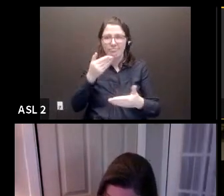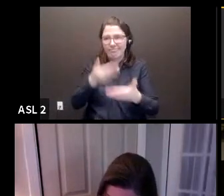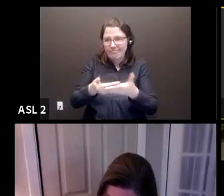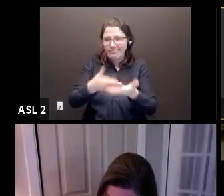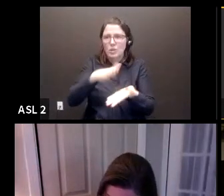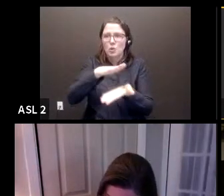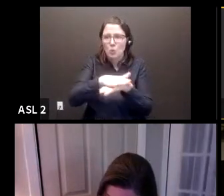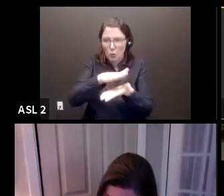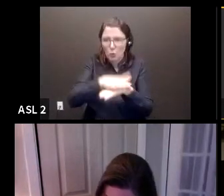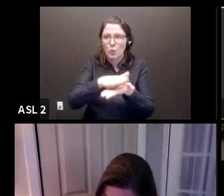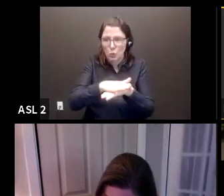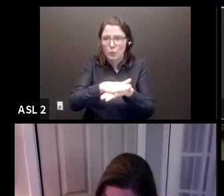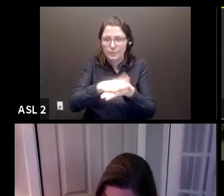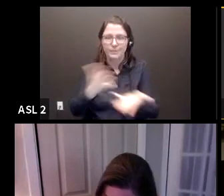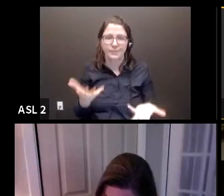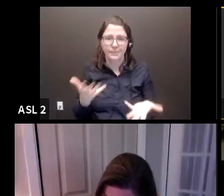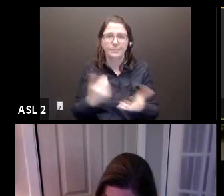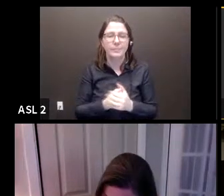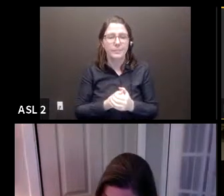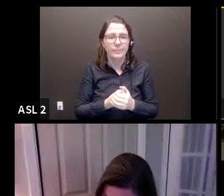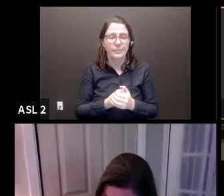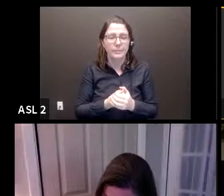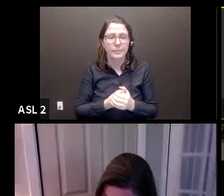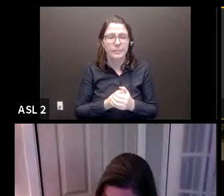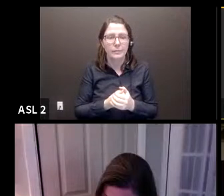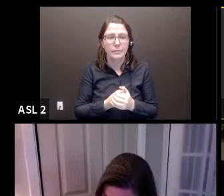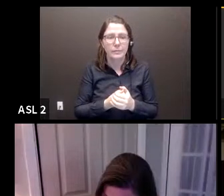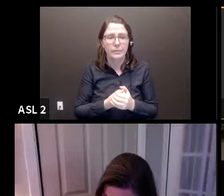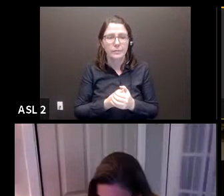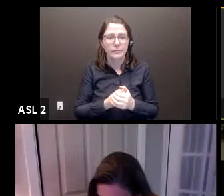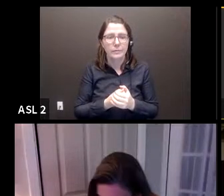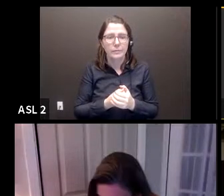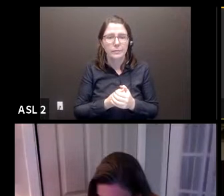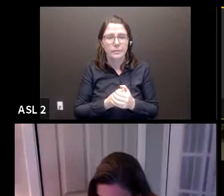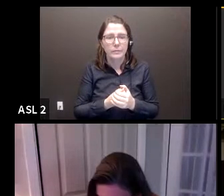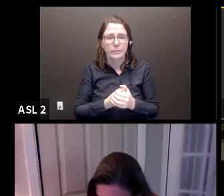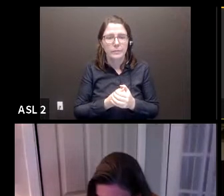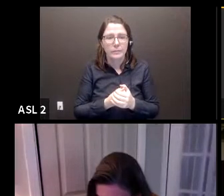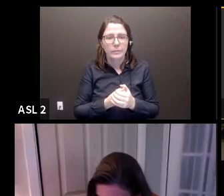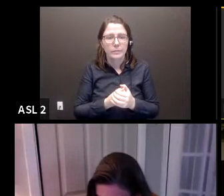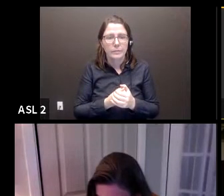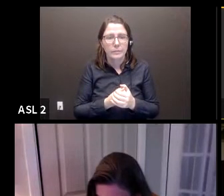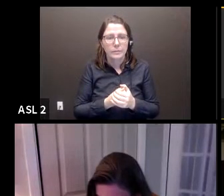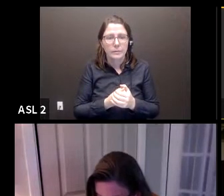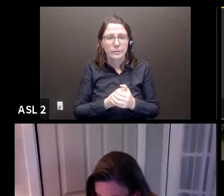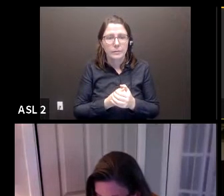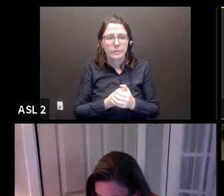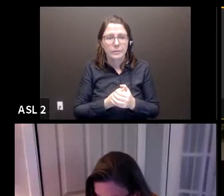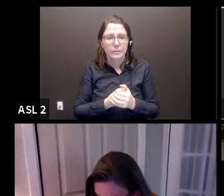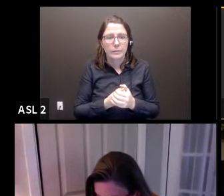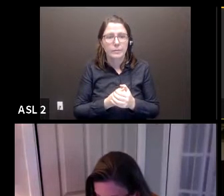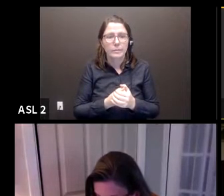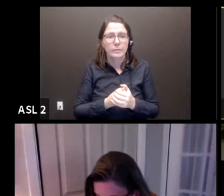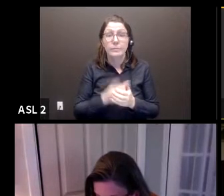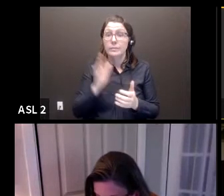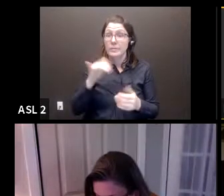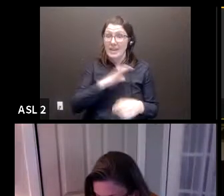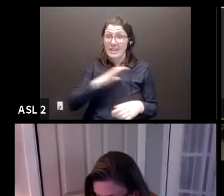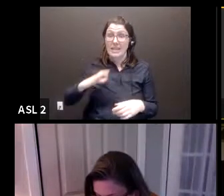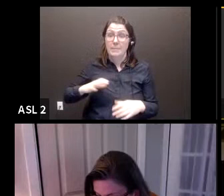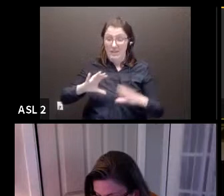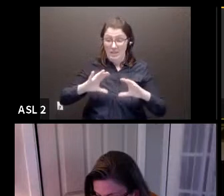reason by and large that that that decision was recommended or